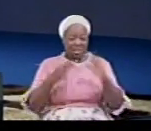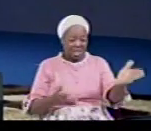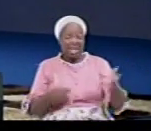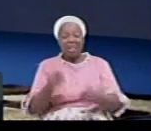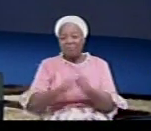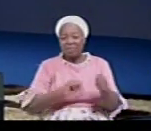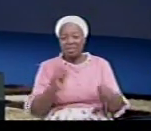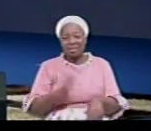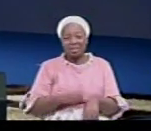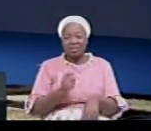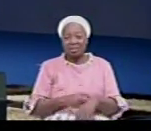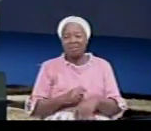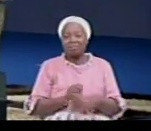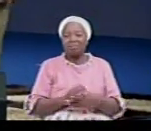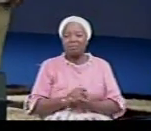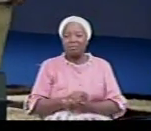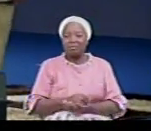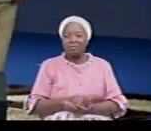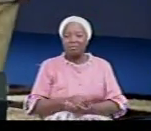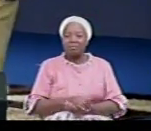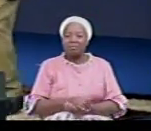time.